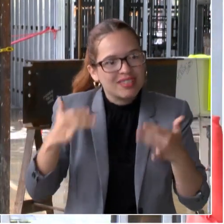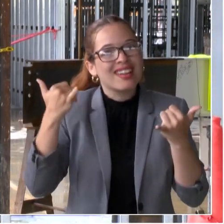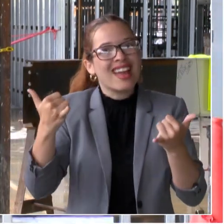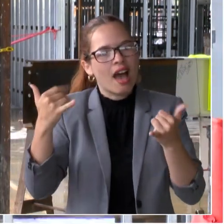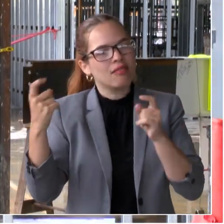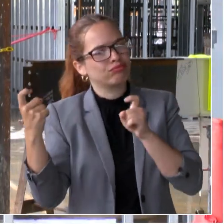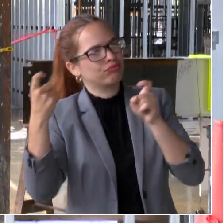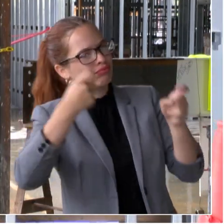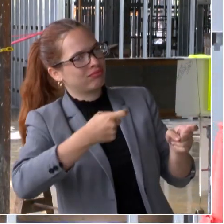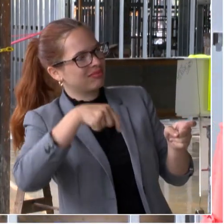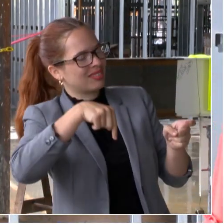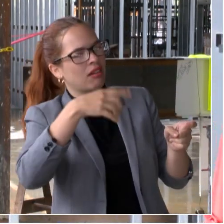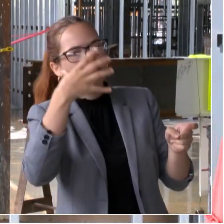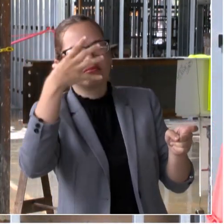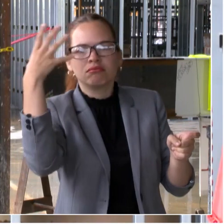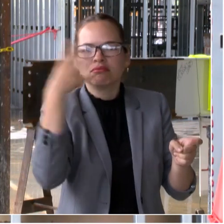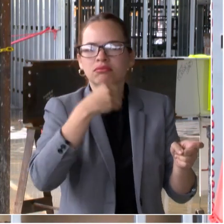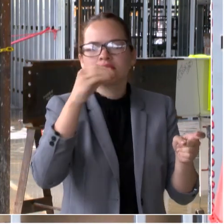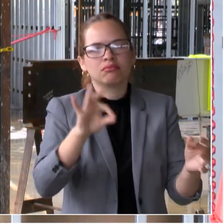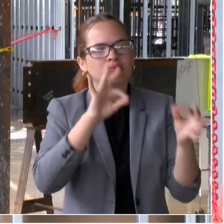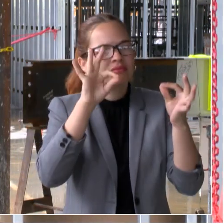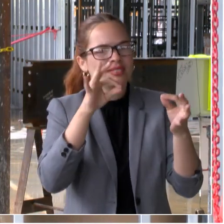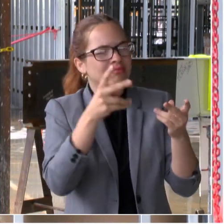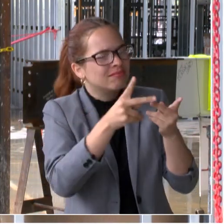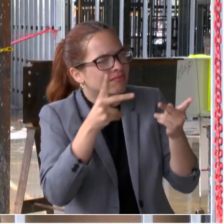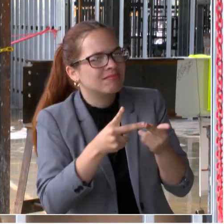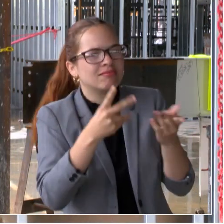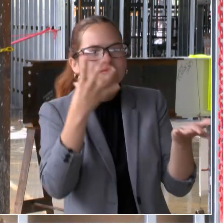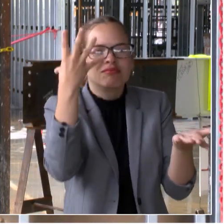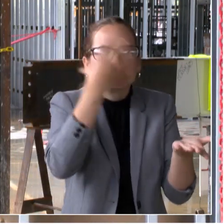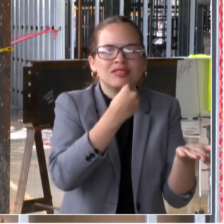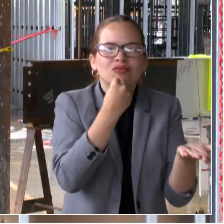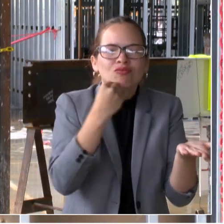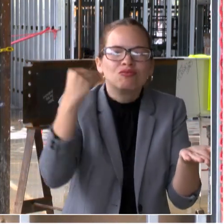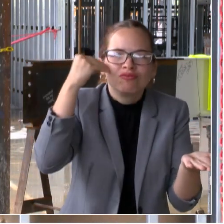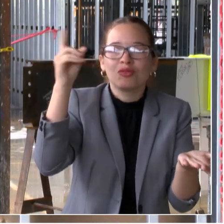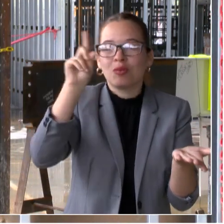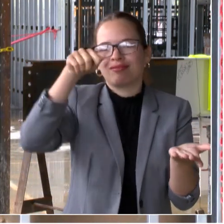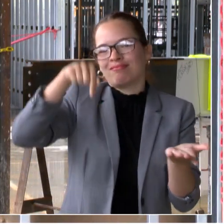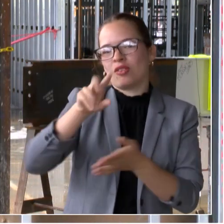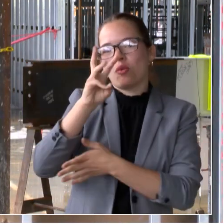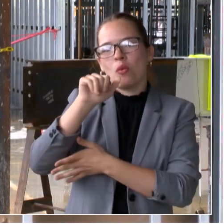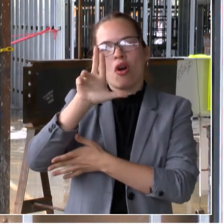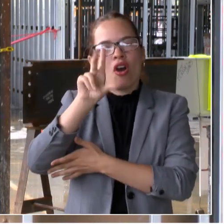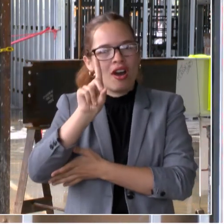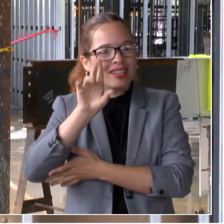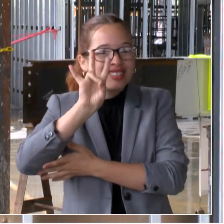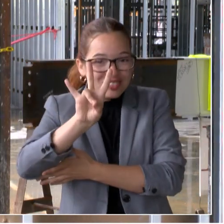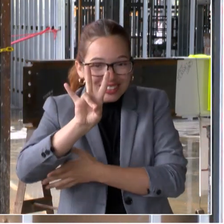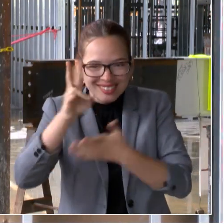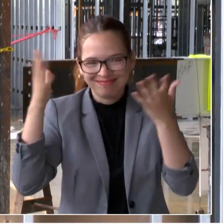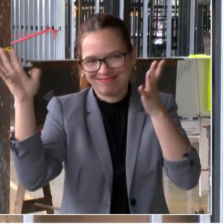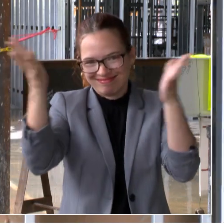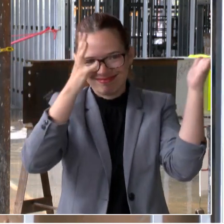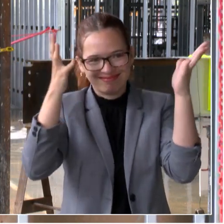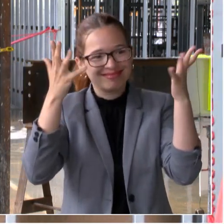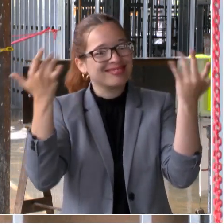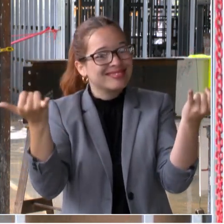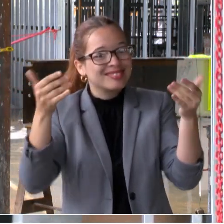8 entrepreneurs. So I'm starting to like you all regularizing coming to St. Elizabeth.